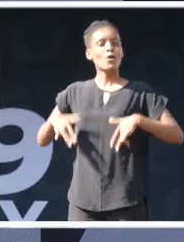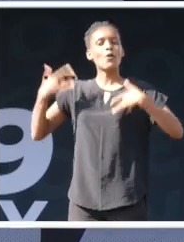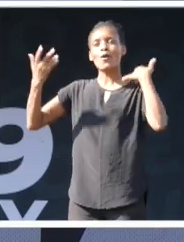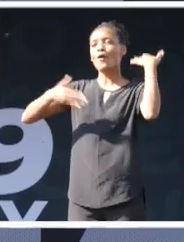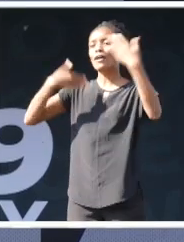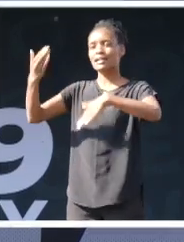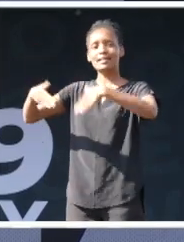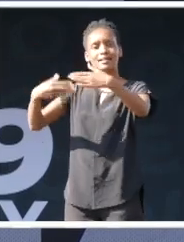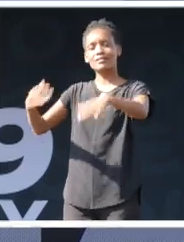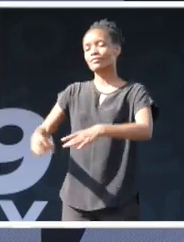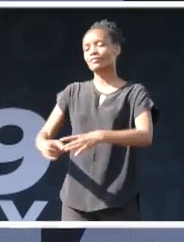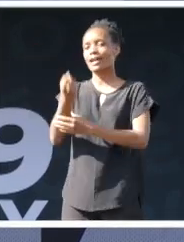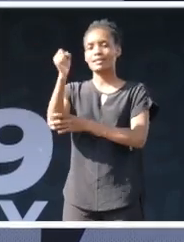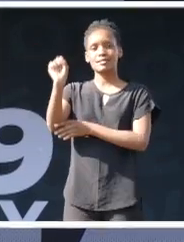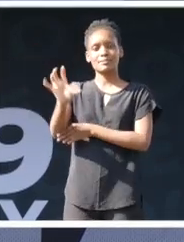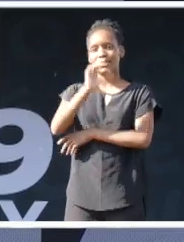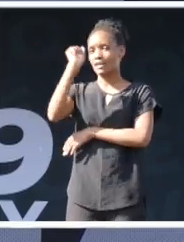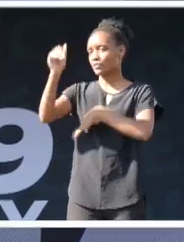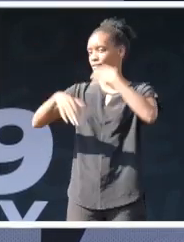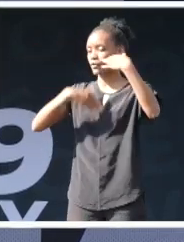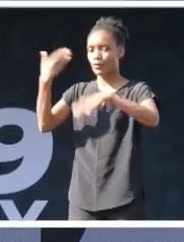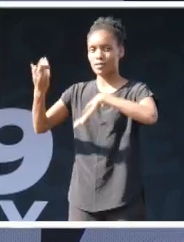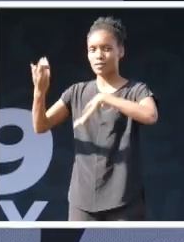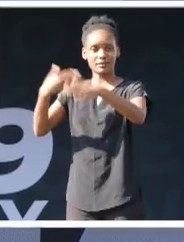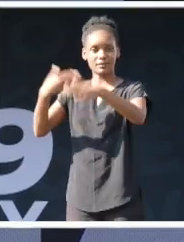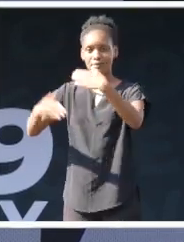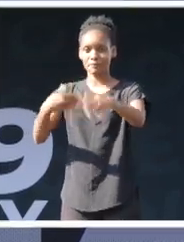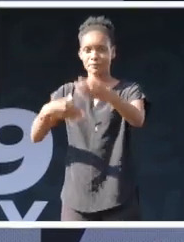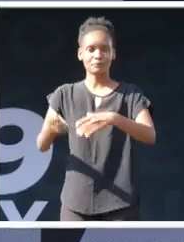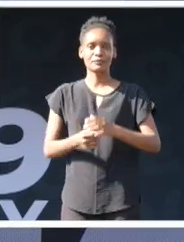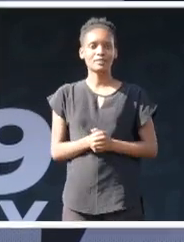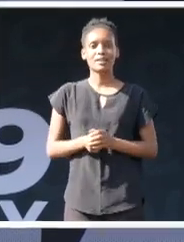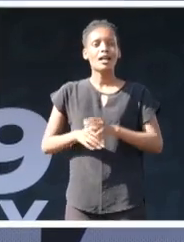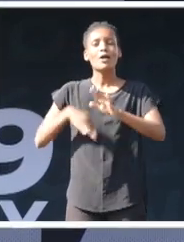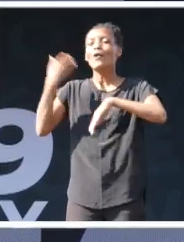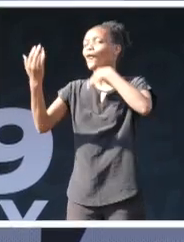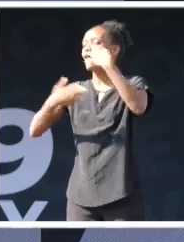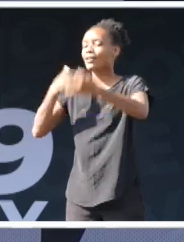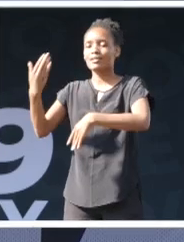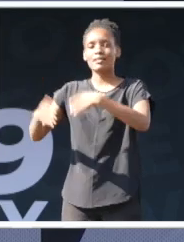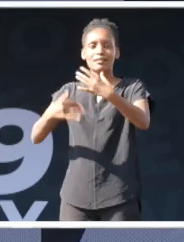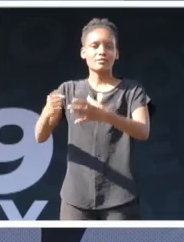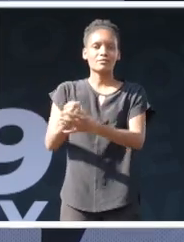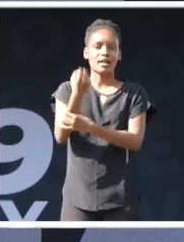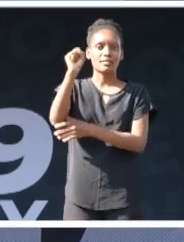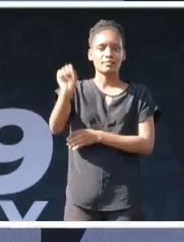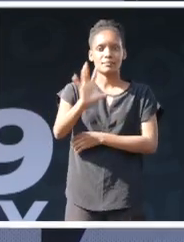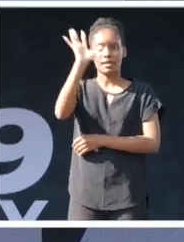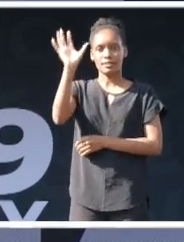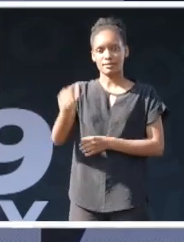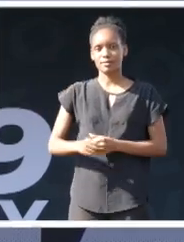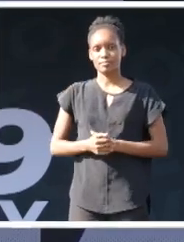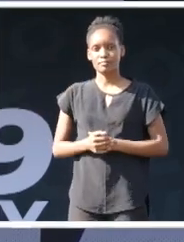long live! Long live Rise Mzansi, long live!